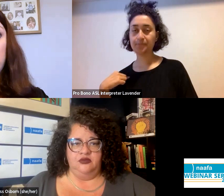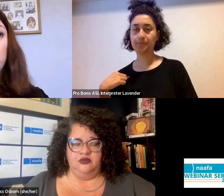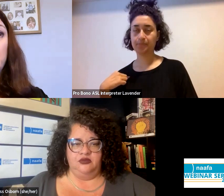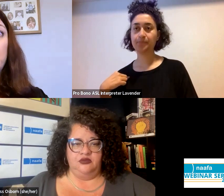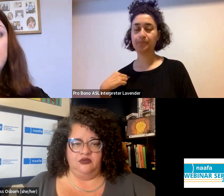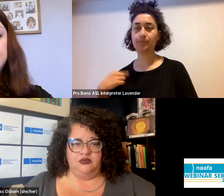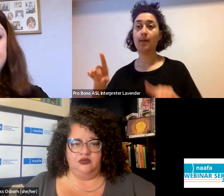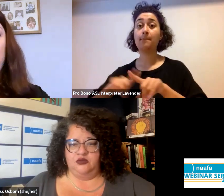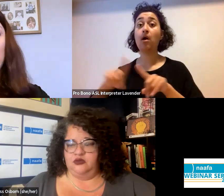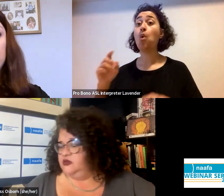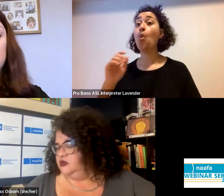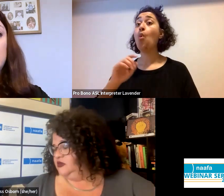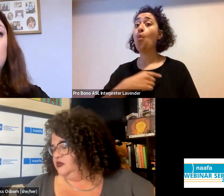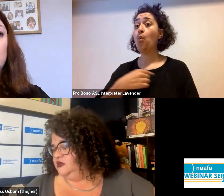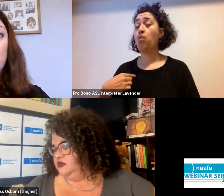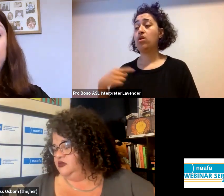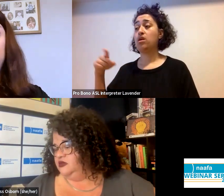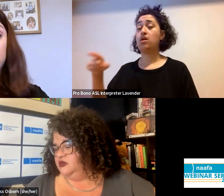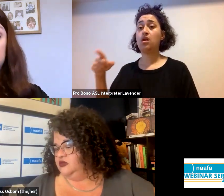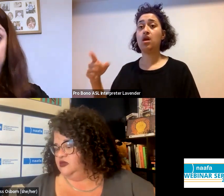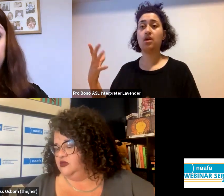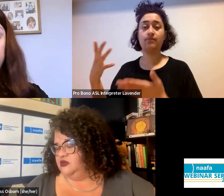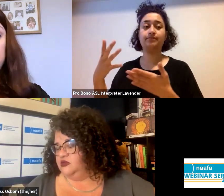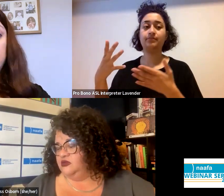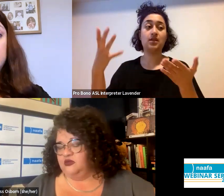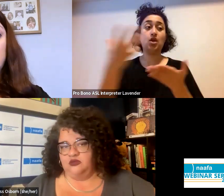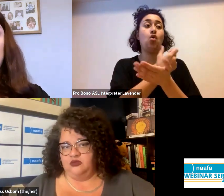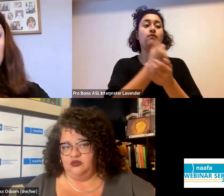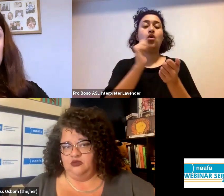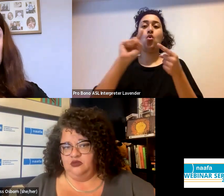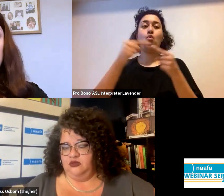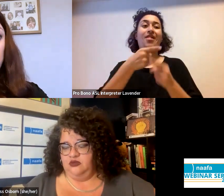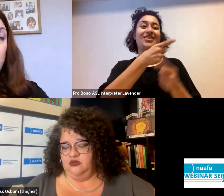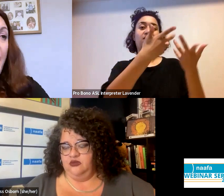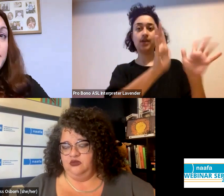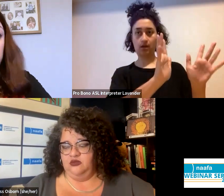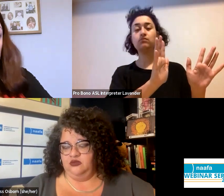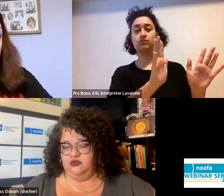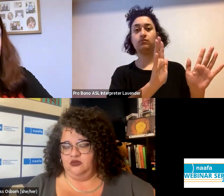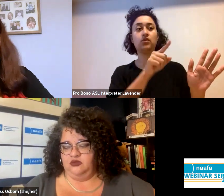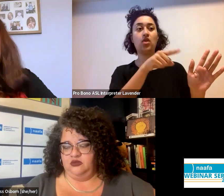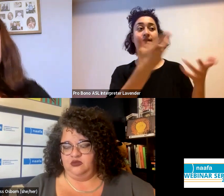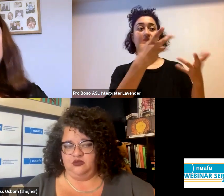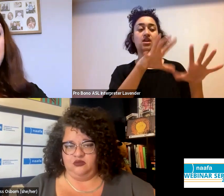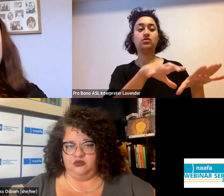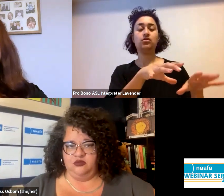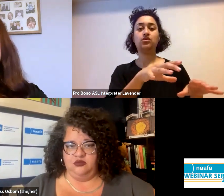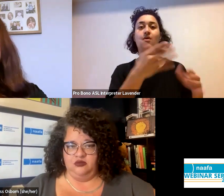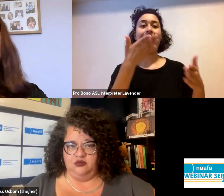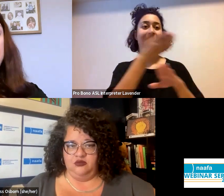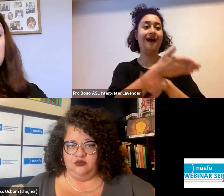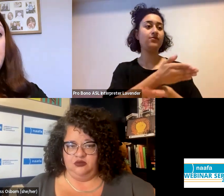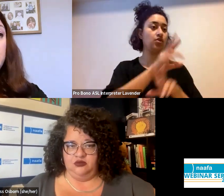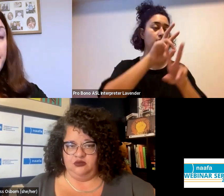But we're the ones that take over when they're done. So after the autopsy or the investigation